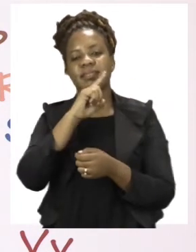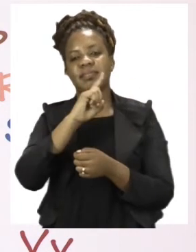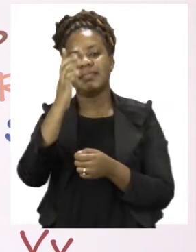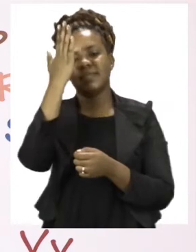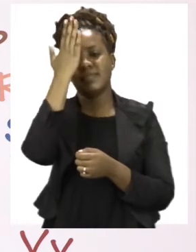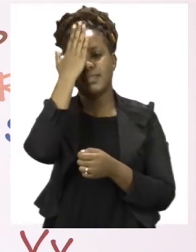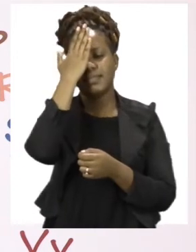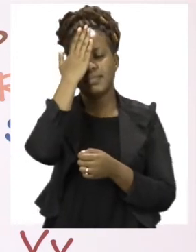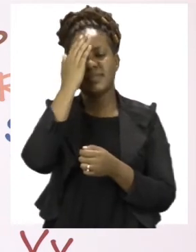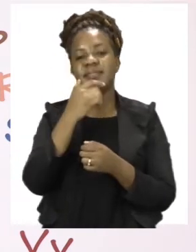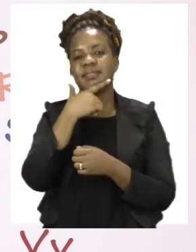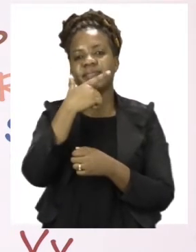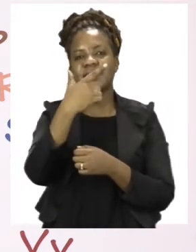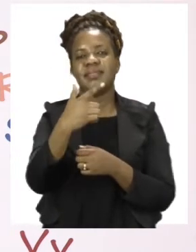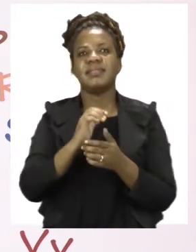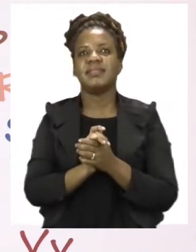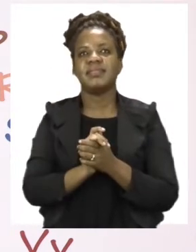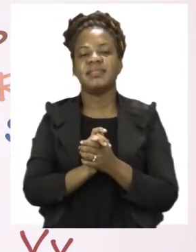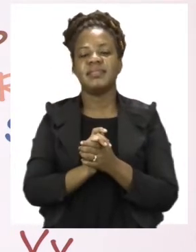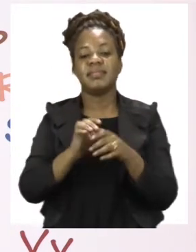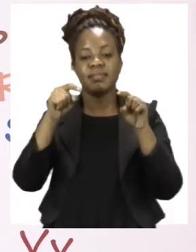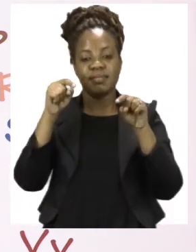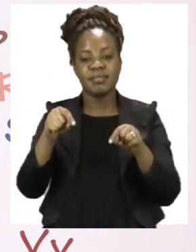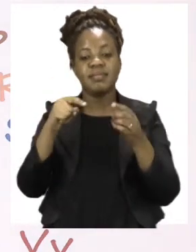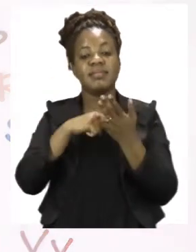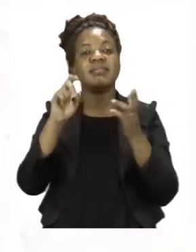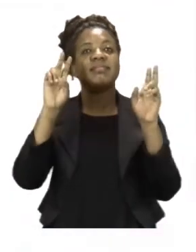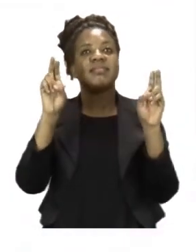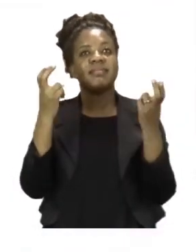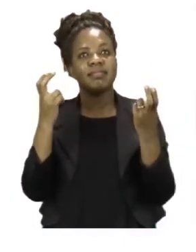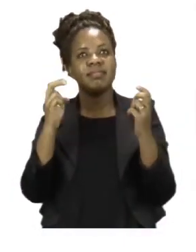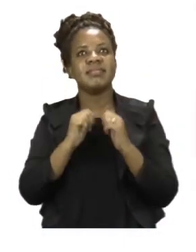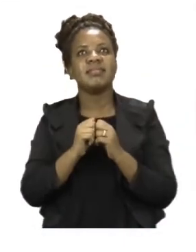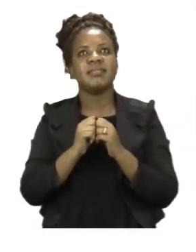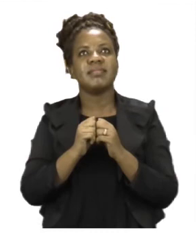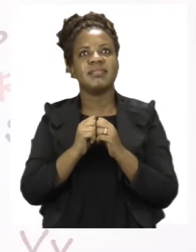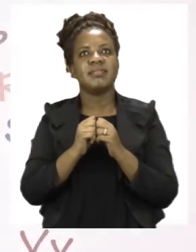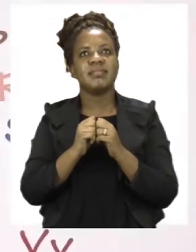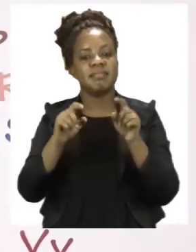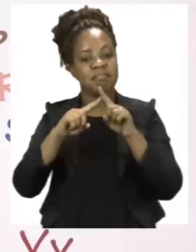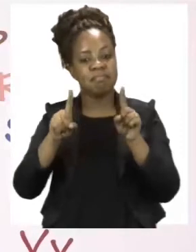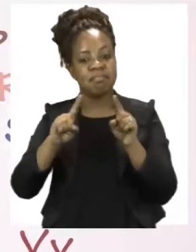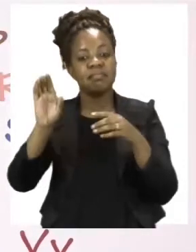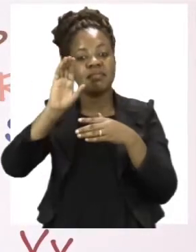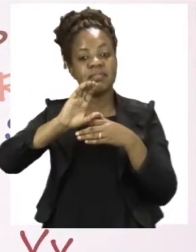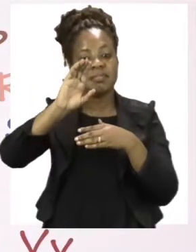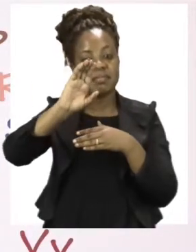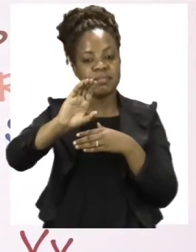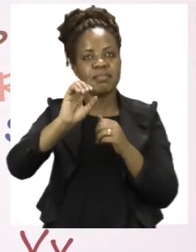you so much for joining me today. Our theme this week is occupations